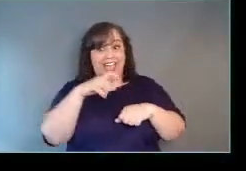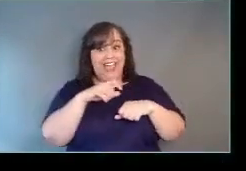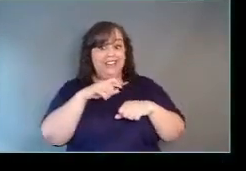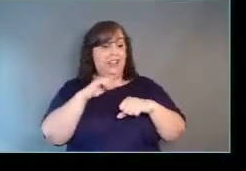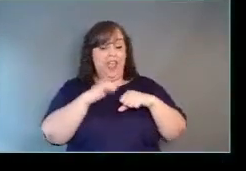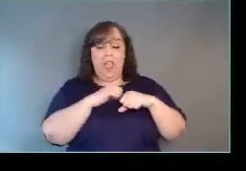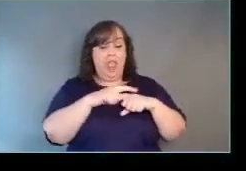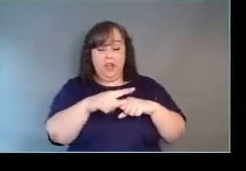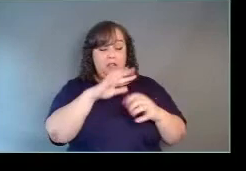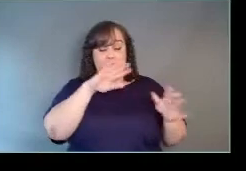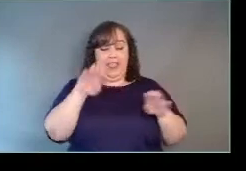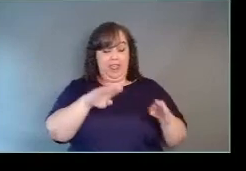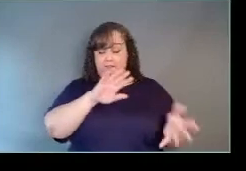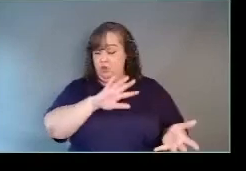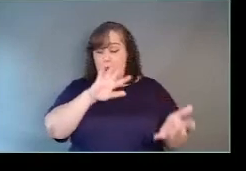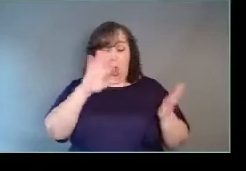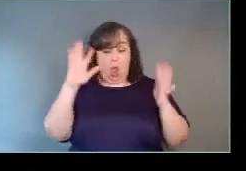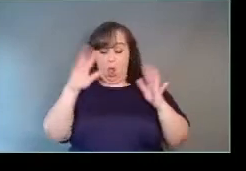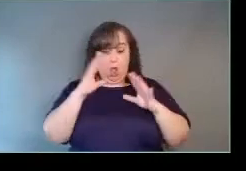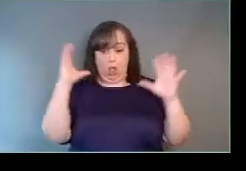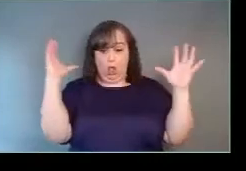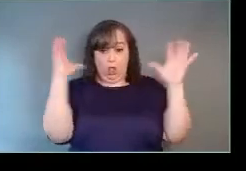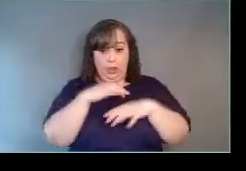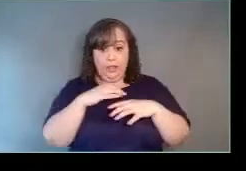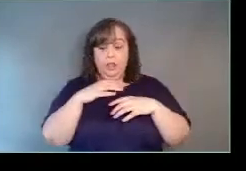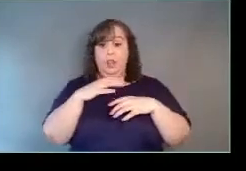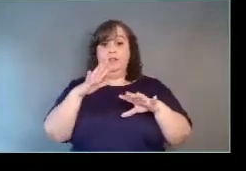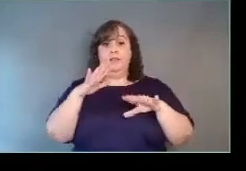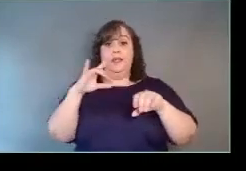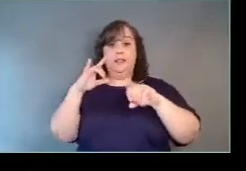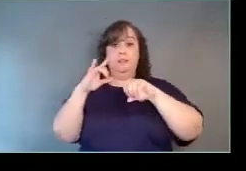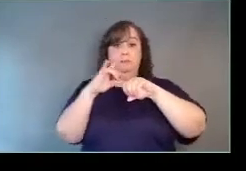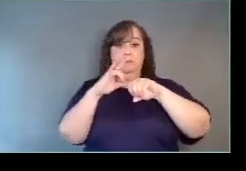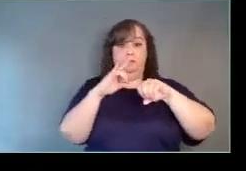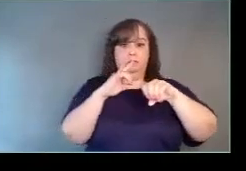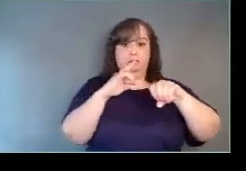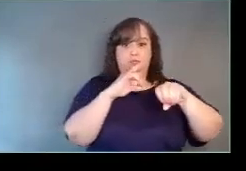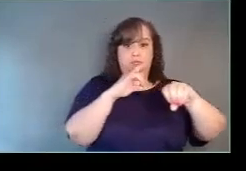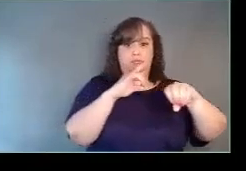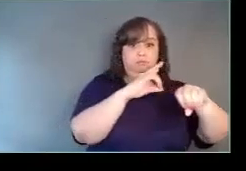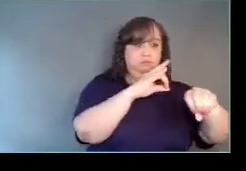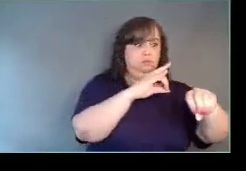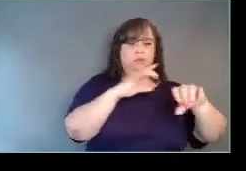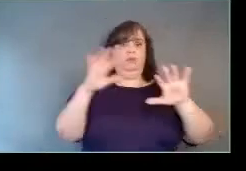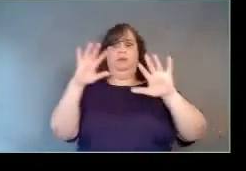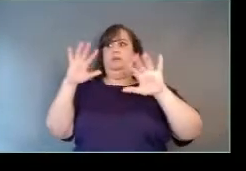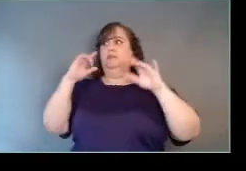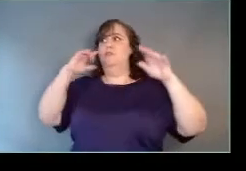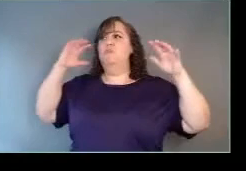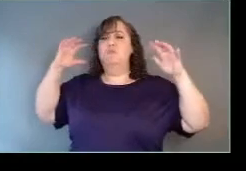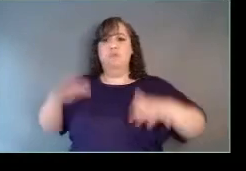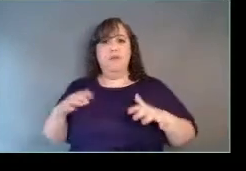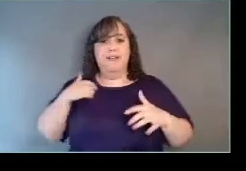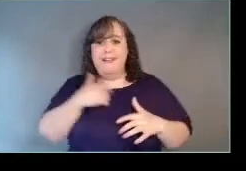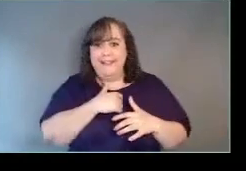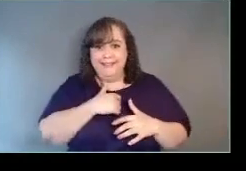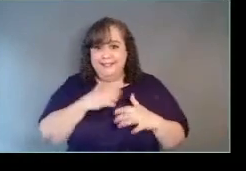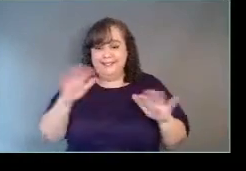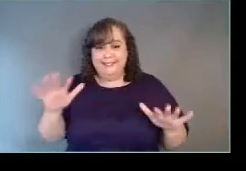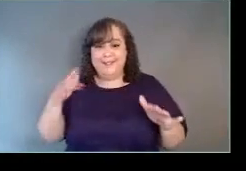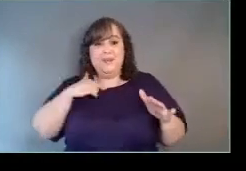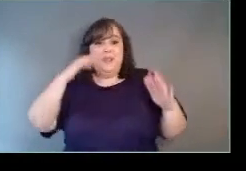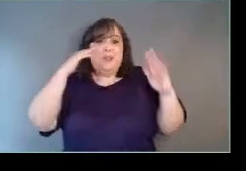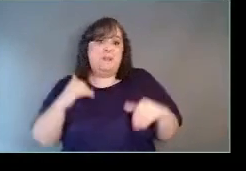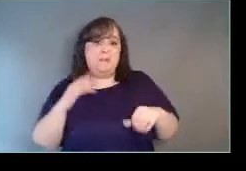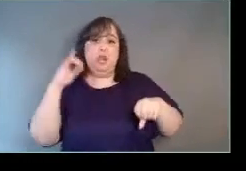bizarre way, right? The whole surface moved away and the spacecraft kept going inward. Totally surprising people in terms of their expectations of